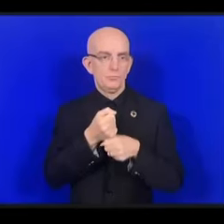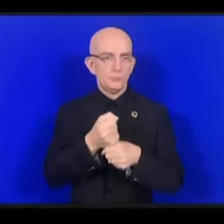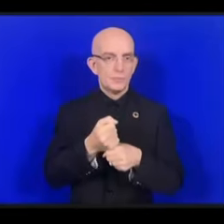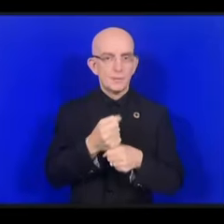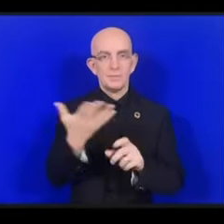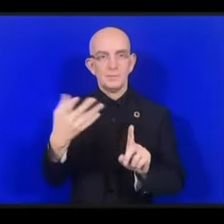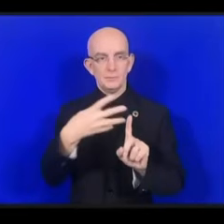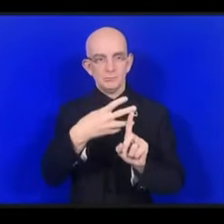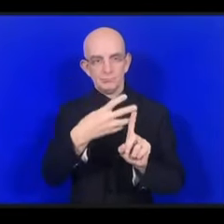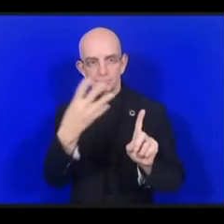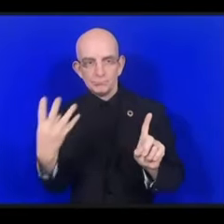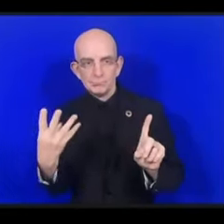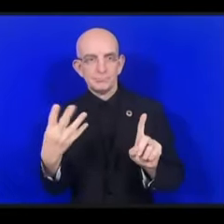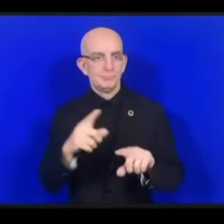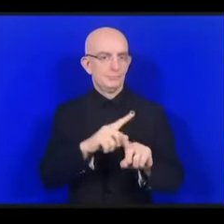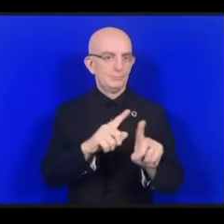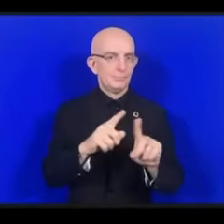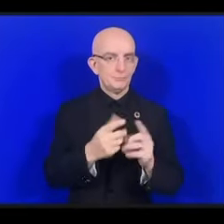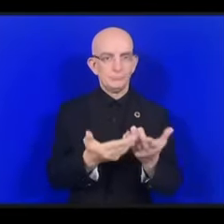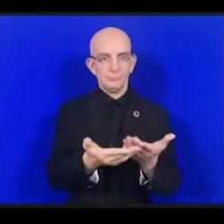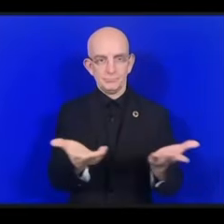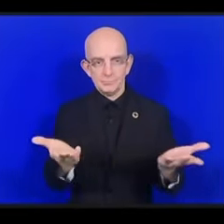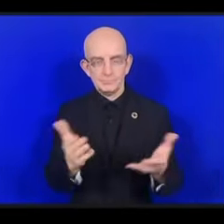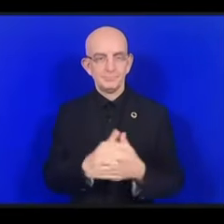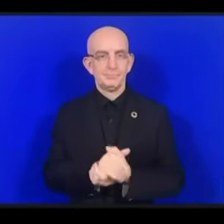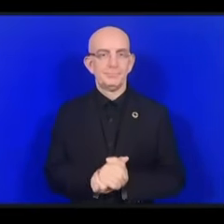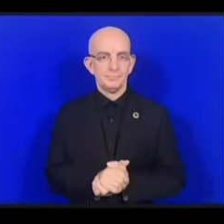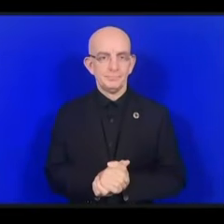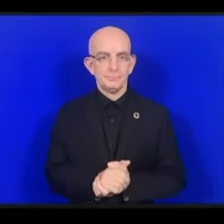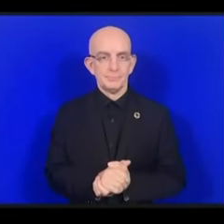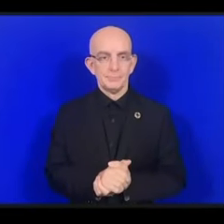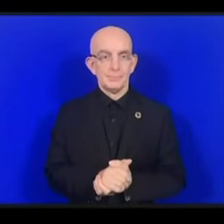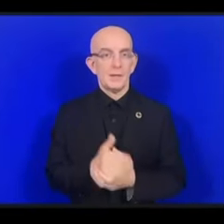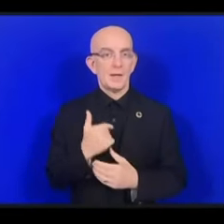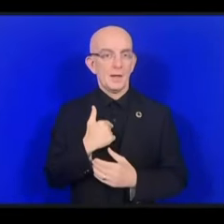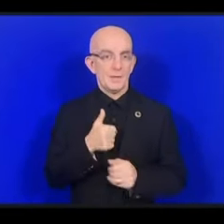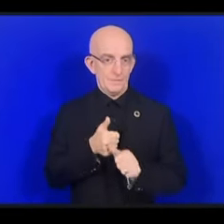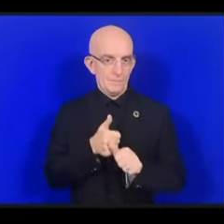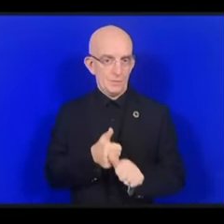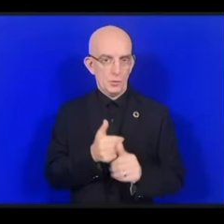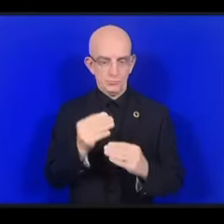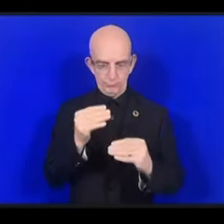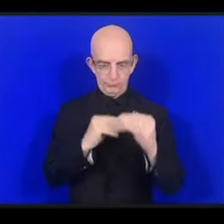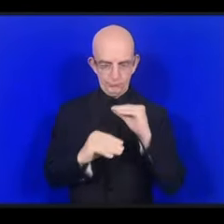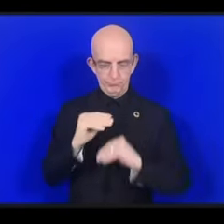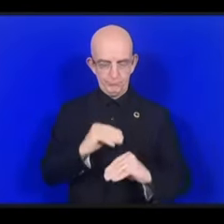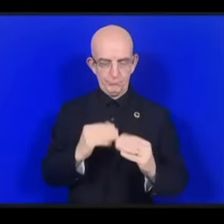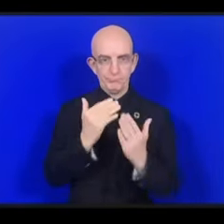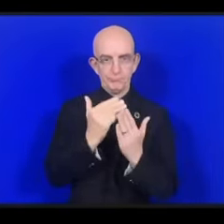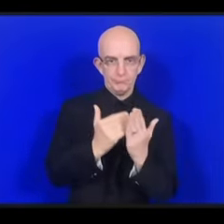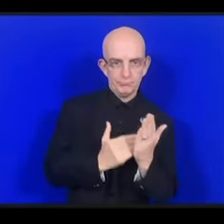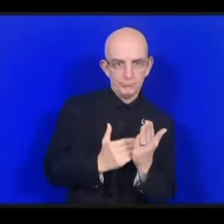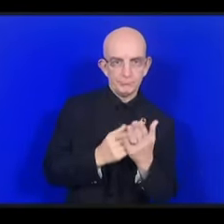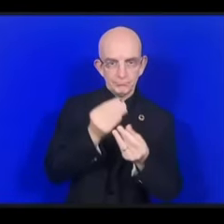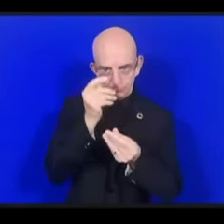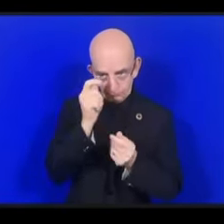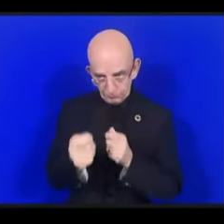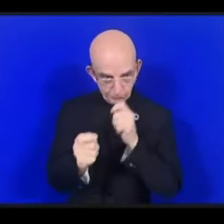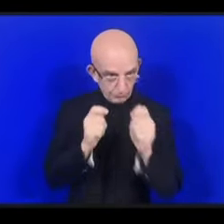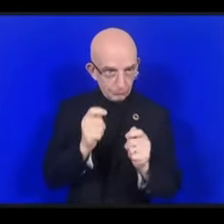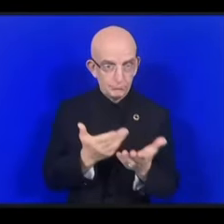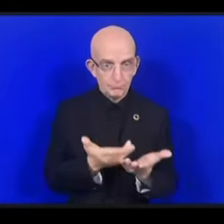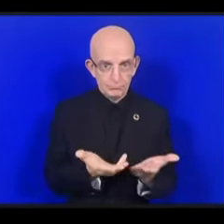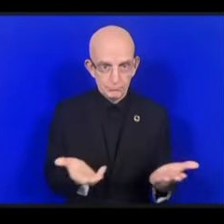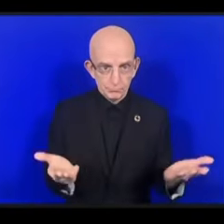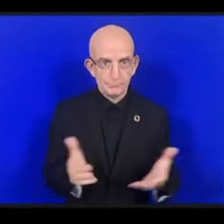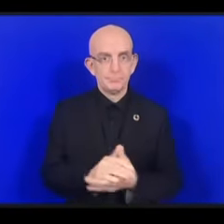you to the organizers and especially the hosts for the superb arrangements and hospitality over the last 5 days.